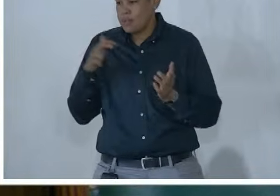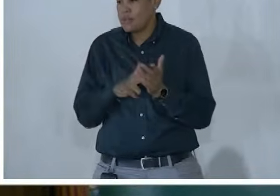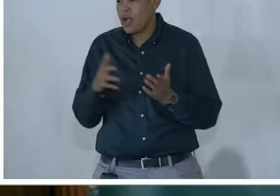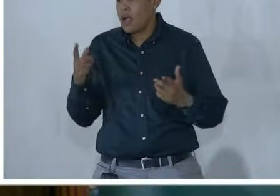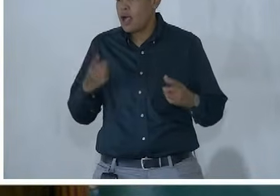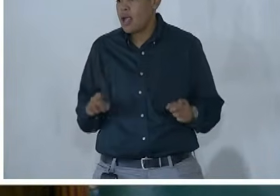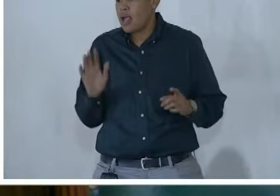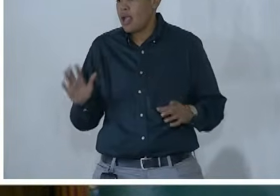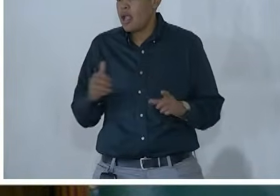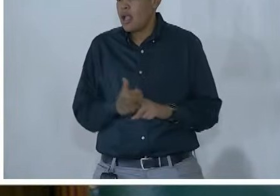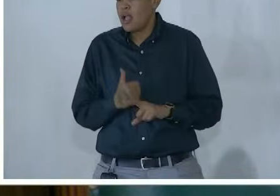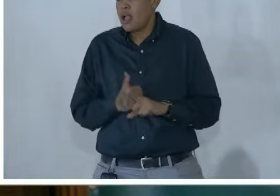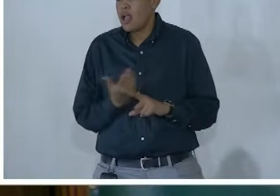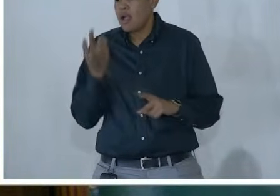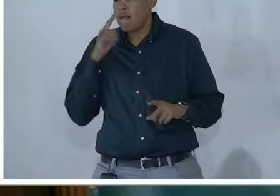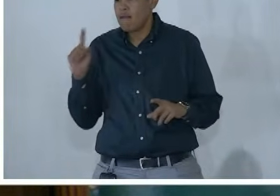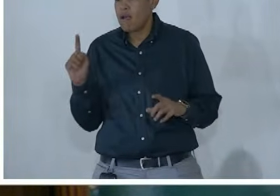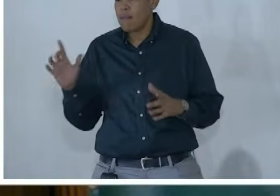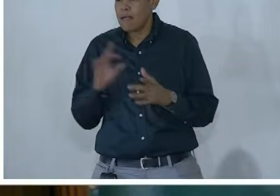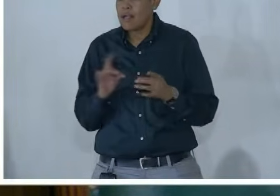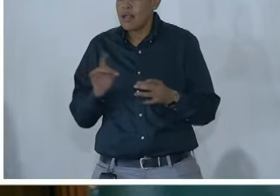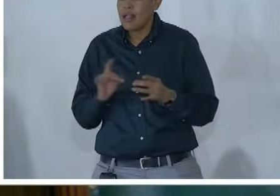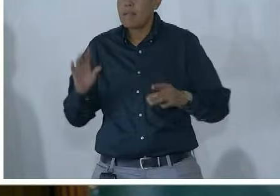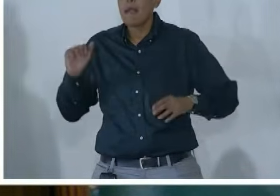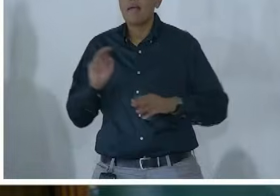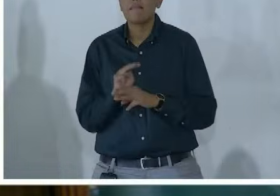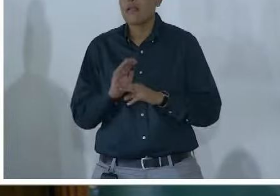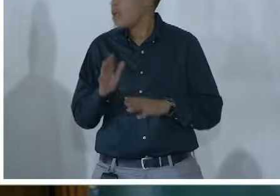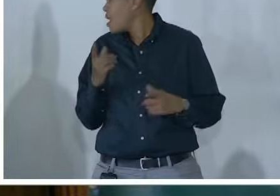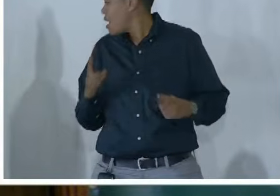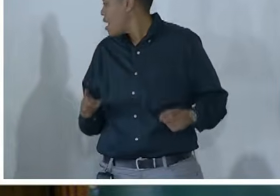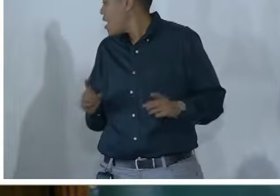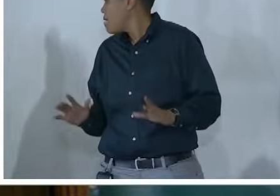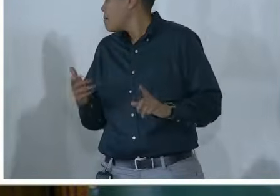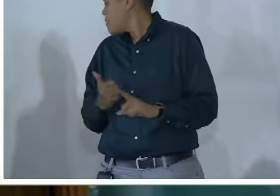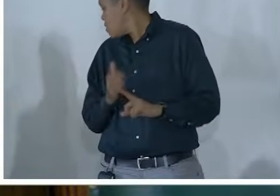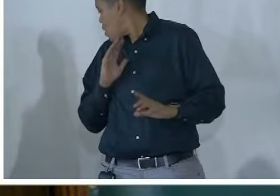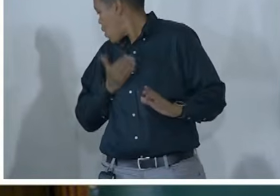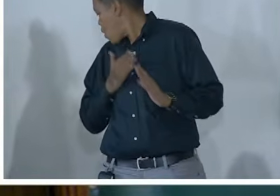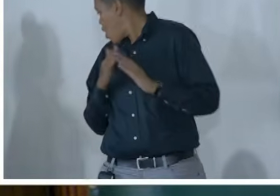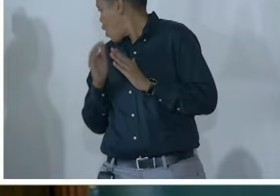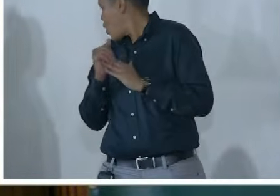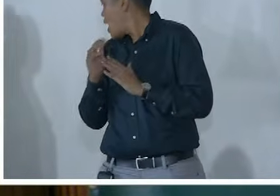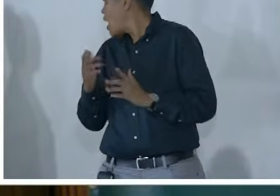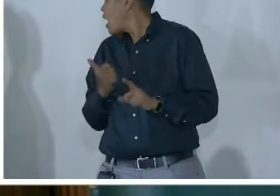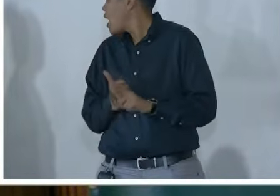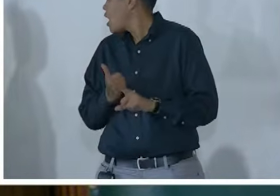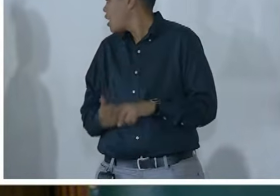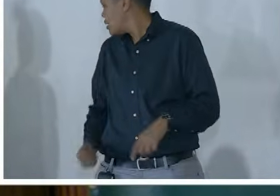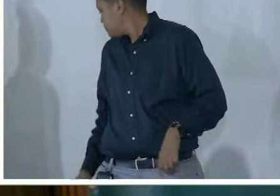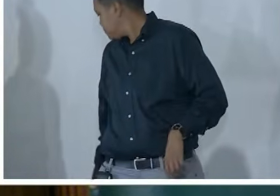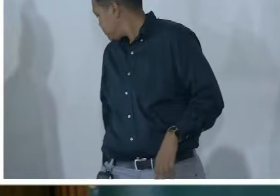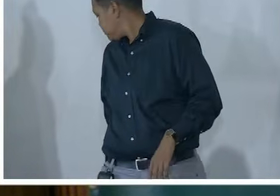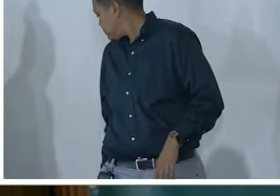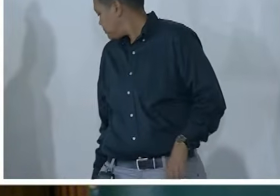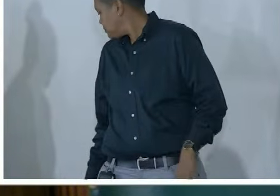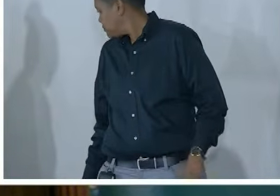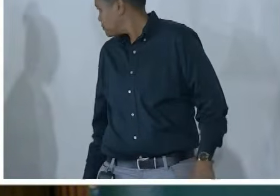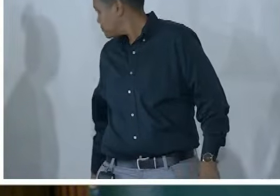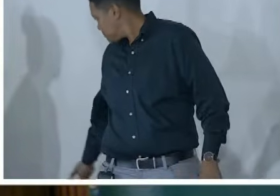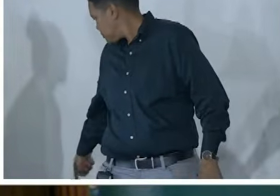feet for statement by Minister or House Leader and